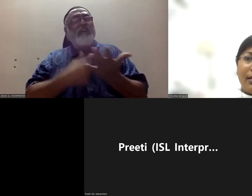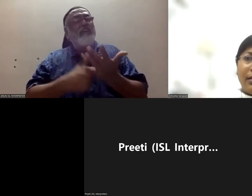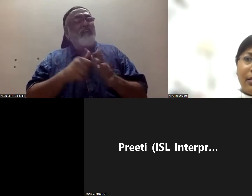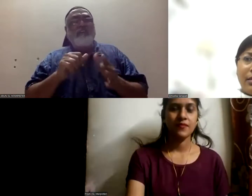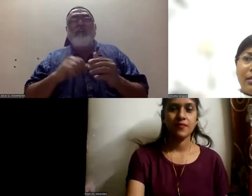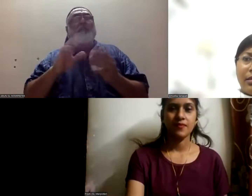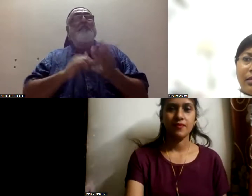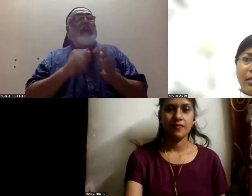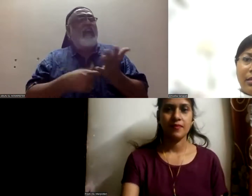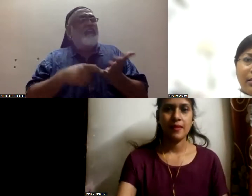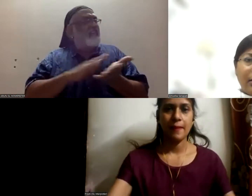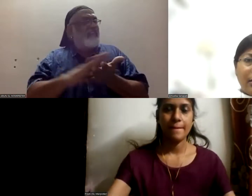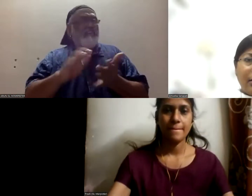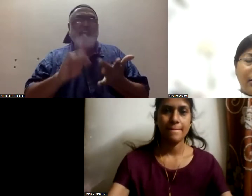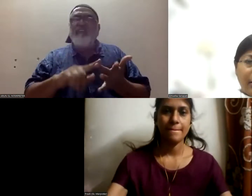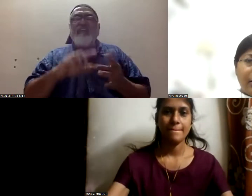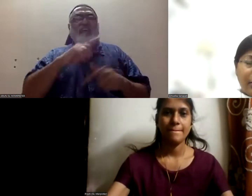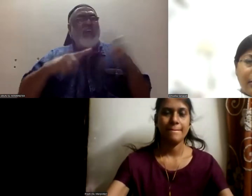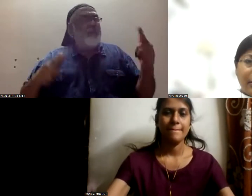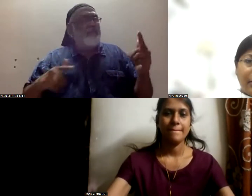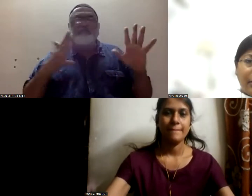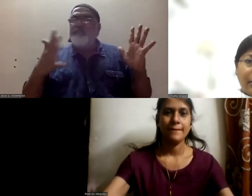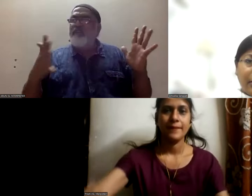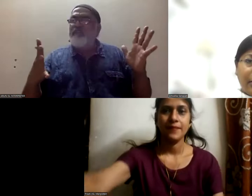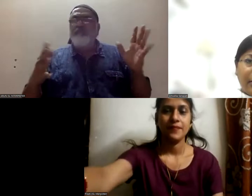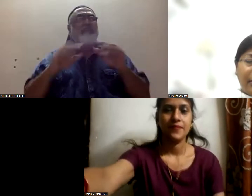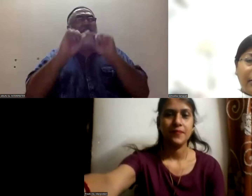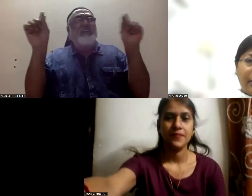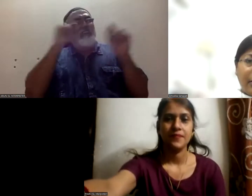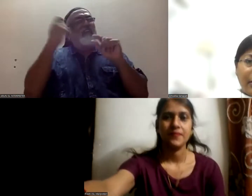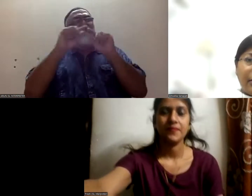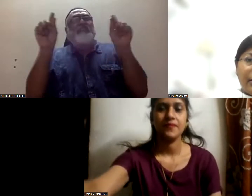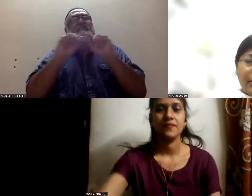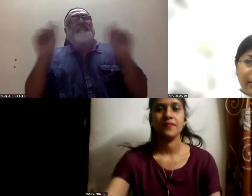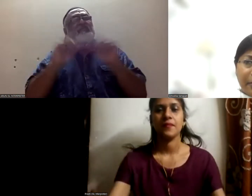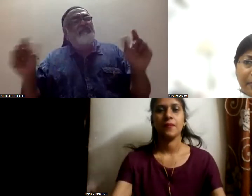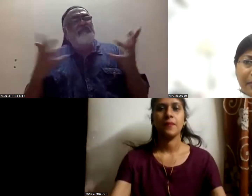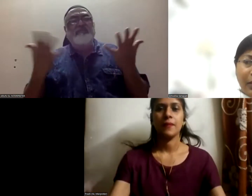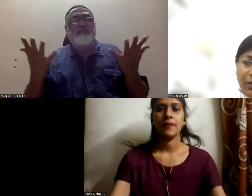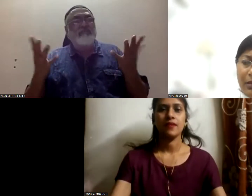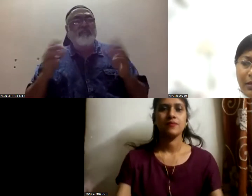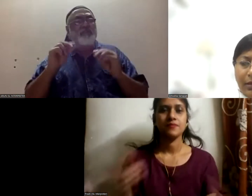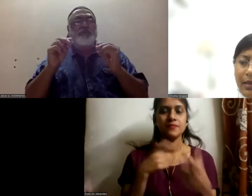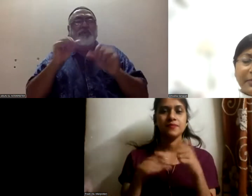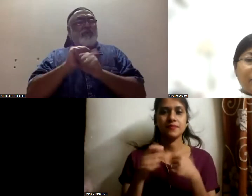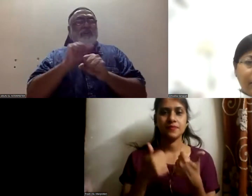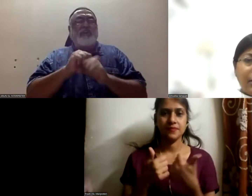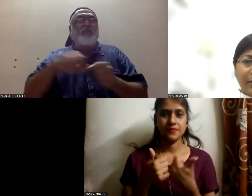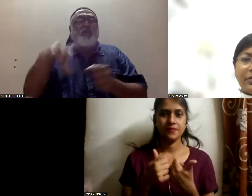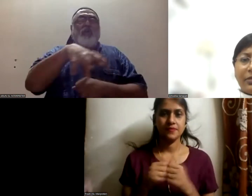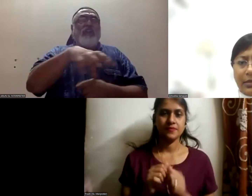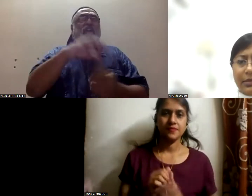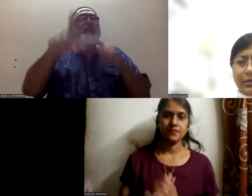So Yeah. again, the regional, again the language barrier is the biggest problem for the, I think, this domain. Yeah,